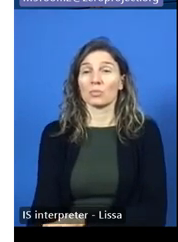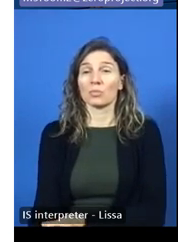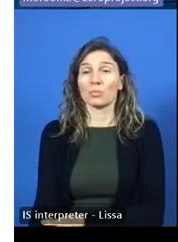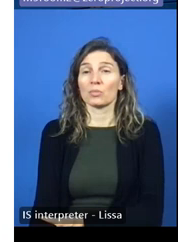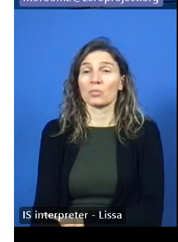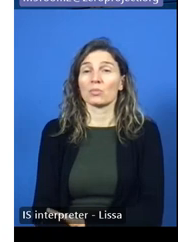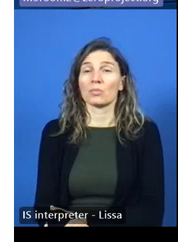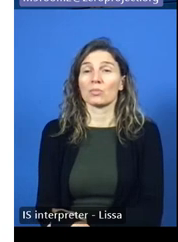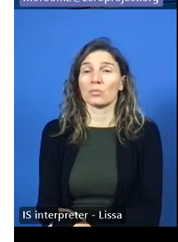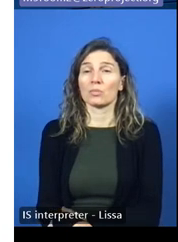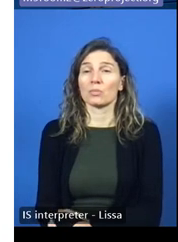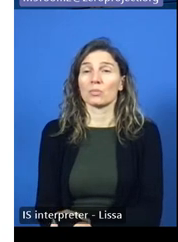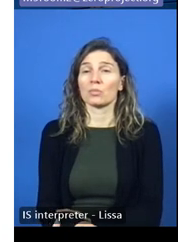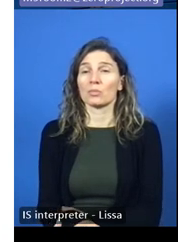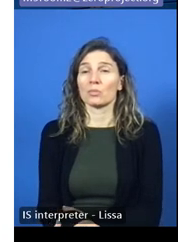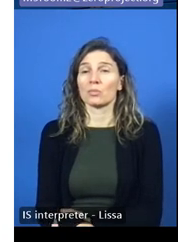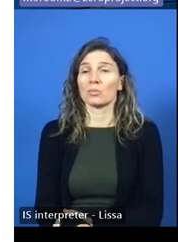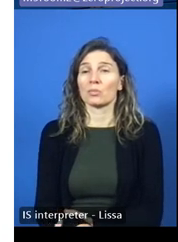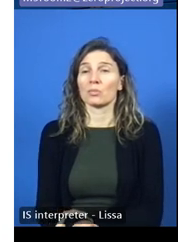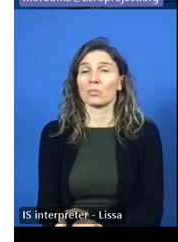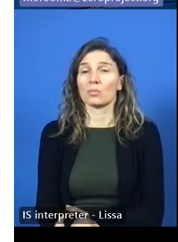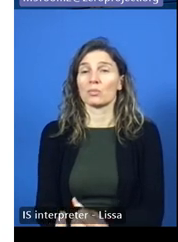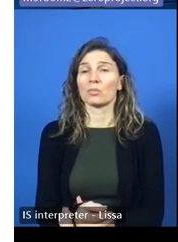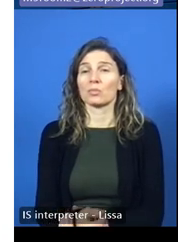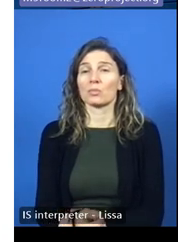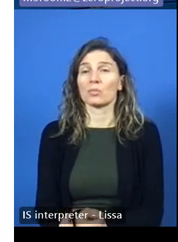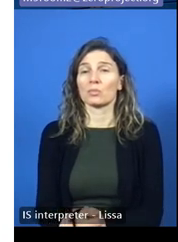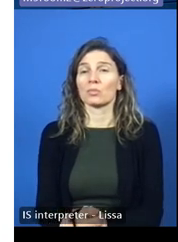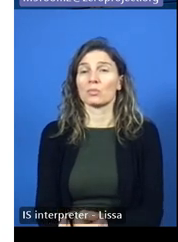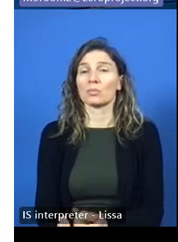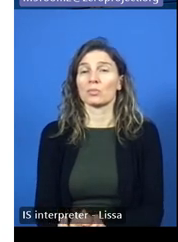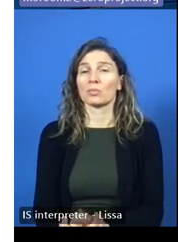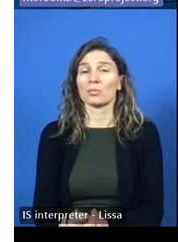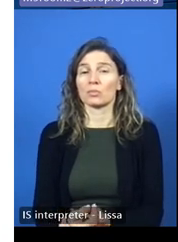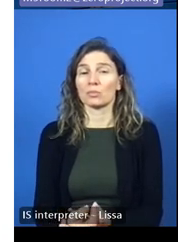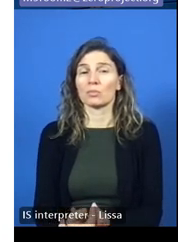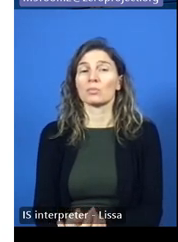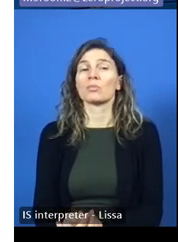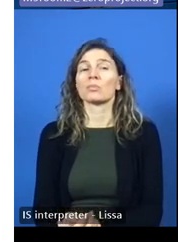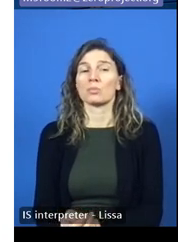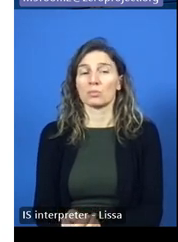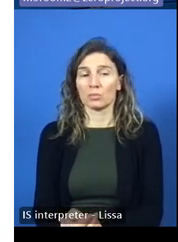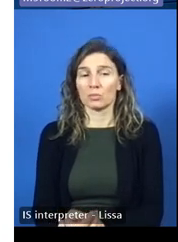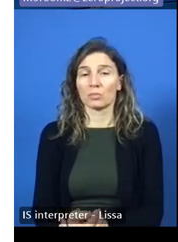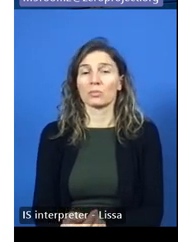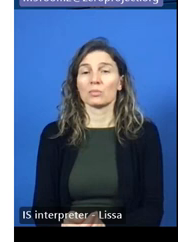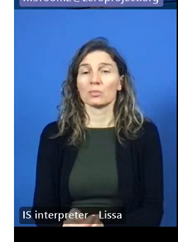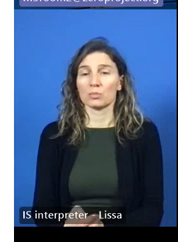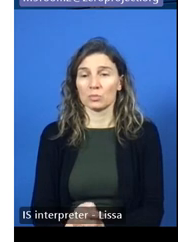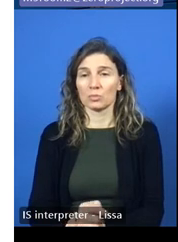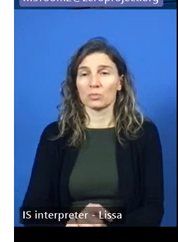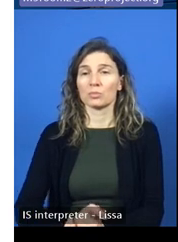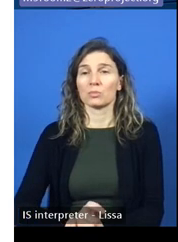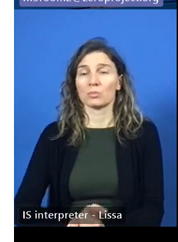incrementado otras competencias educativas como las matemáticas, la ecología,